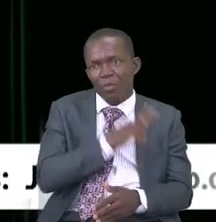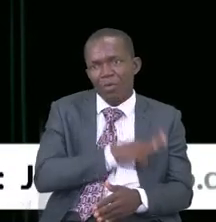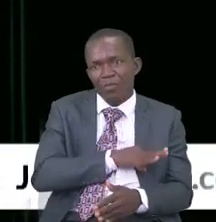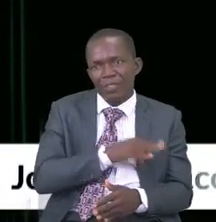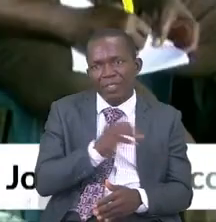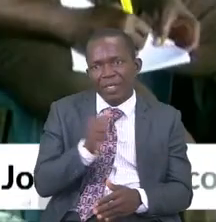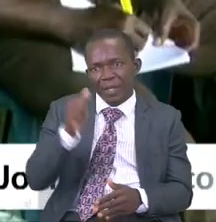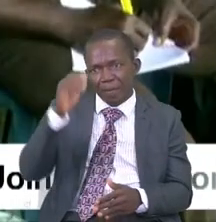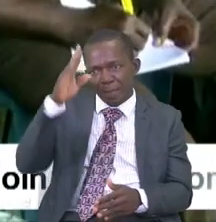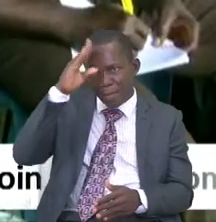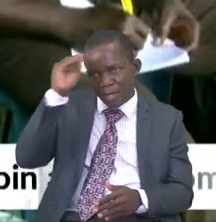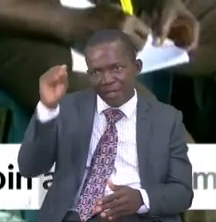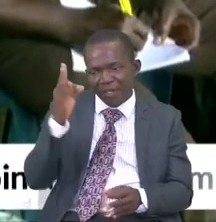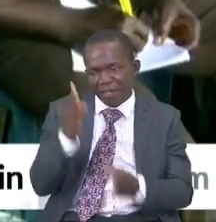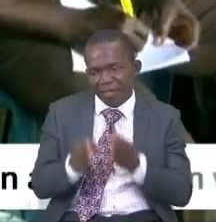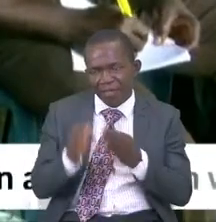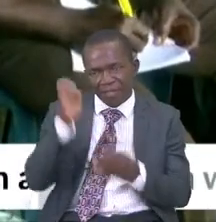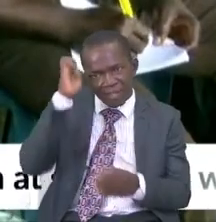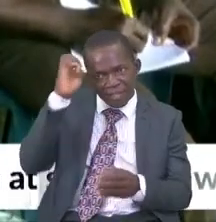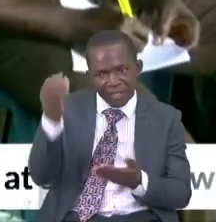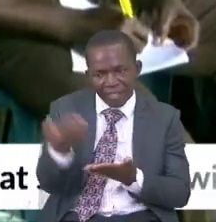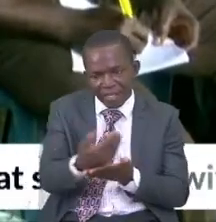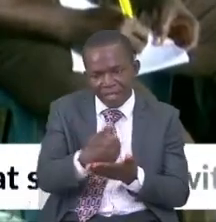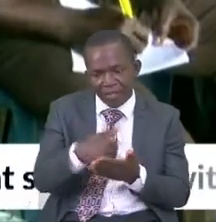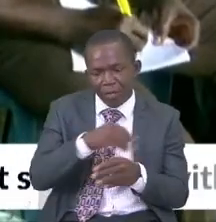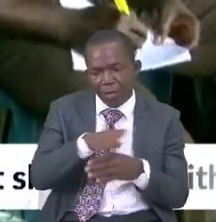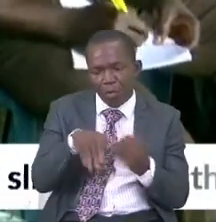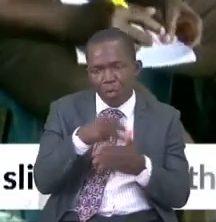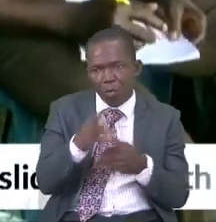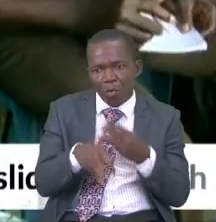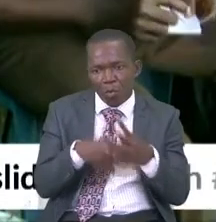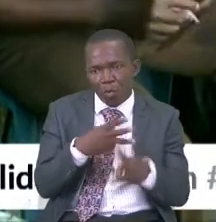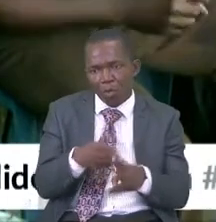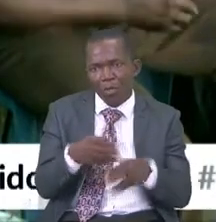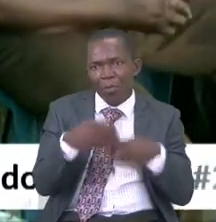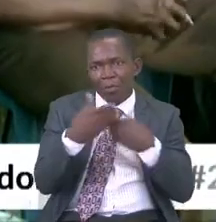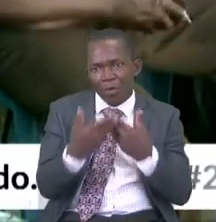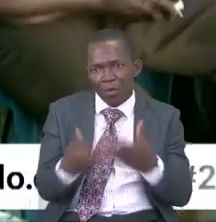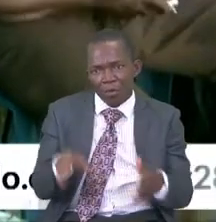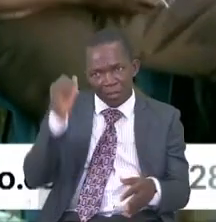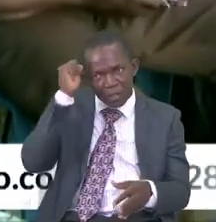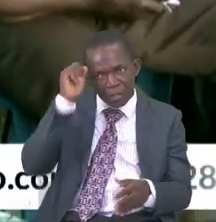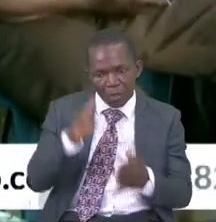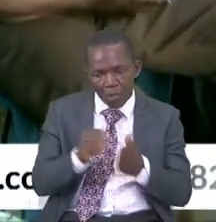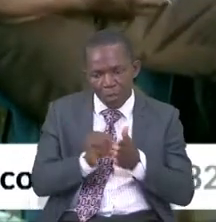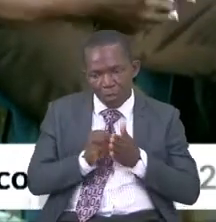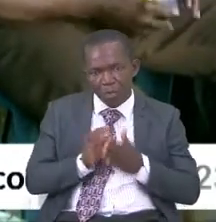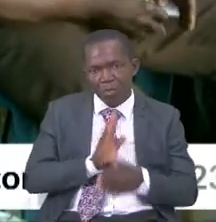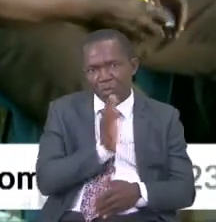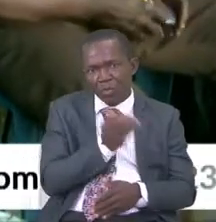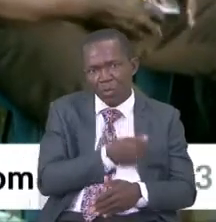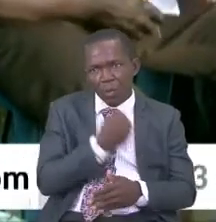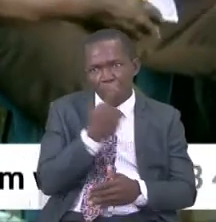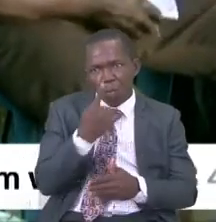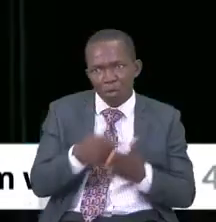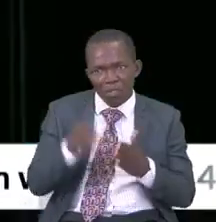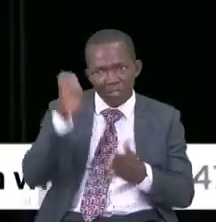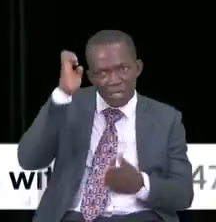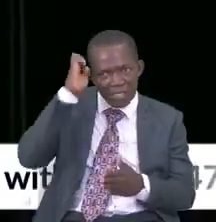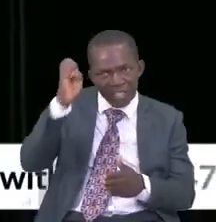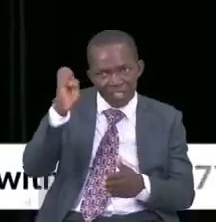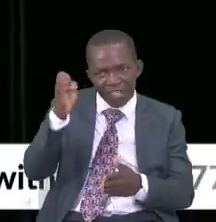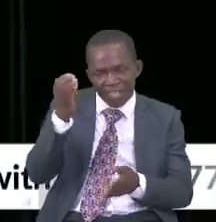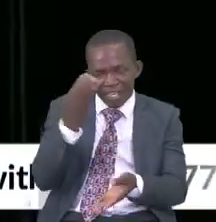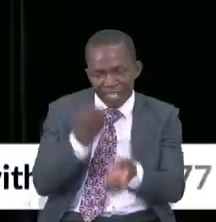soul? What can a man give in exchange for his soul? So